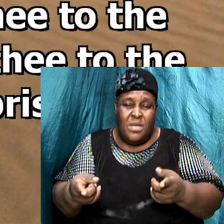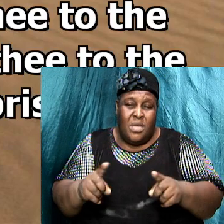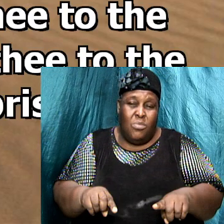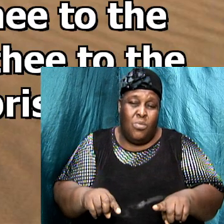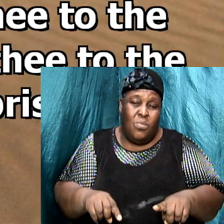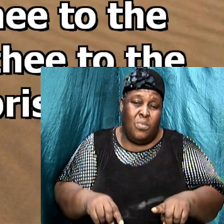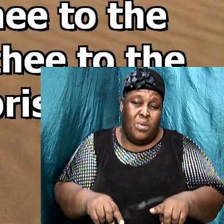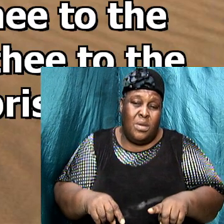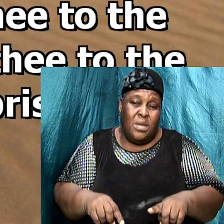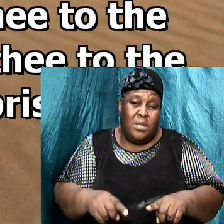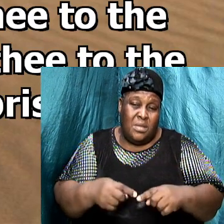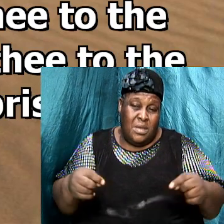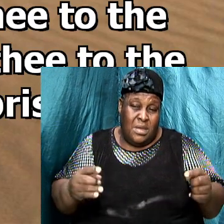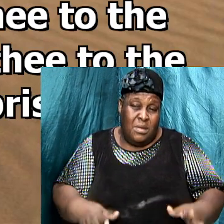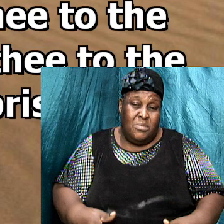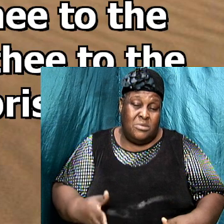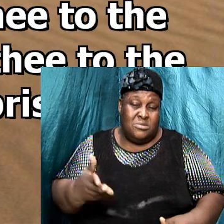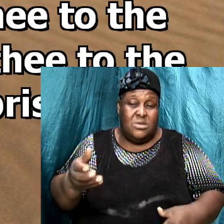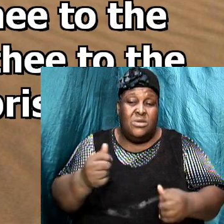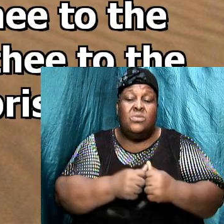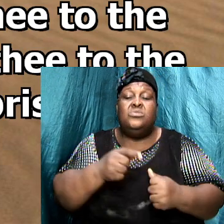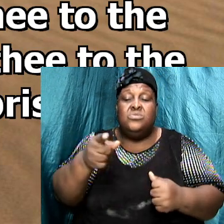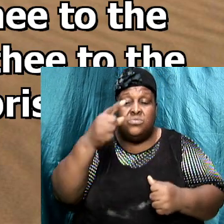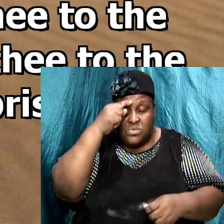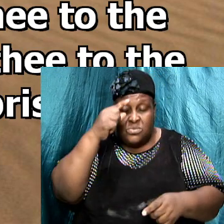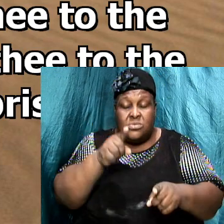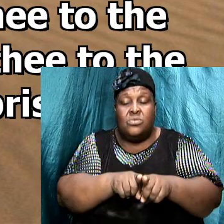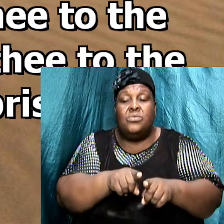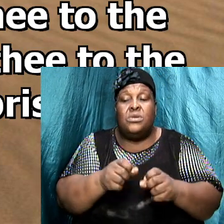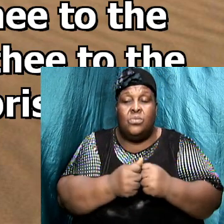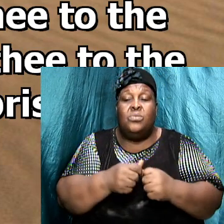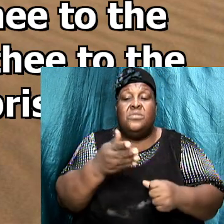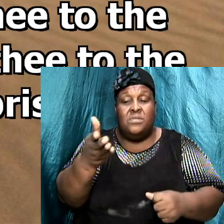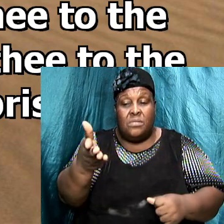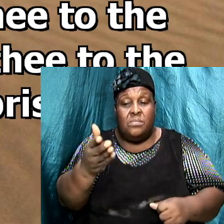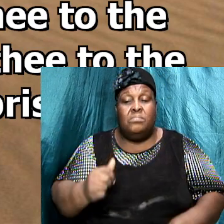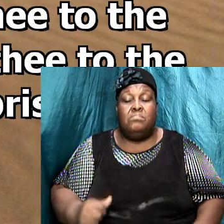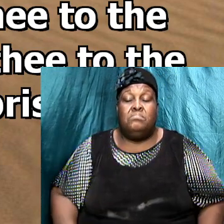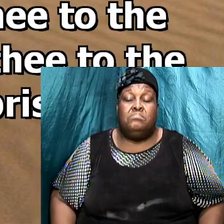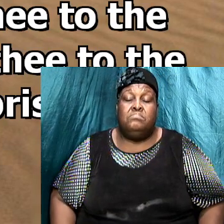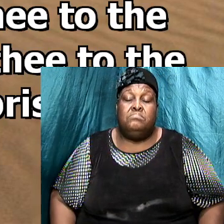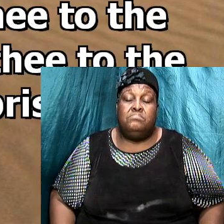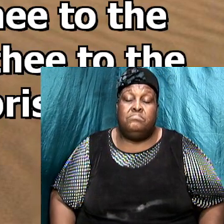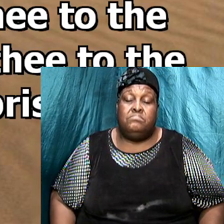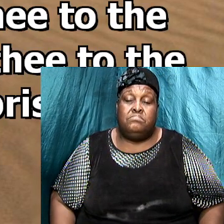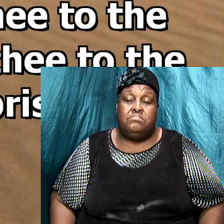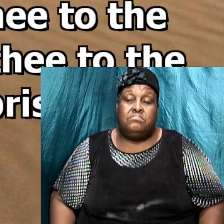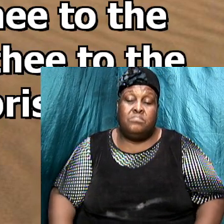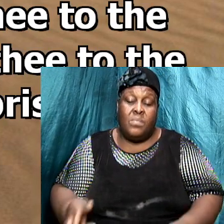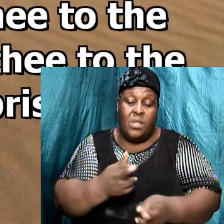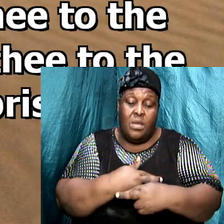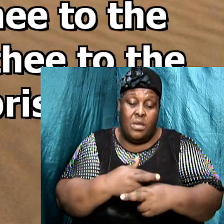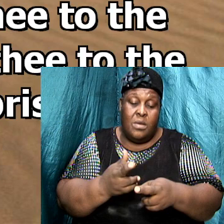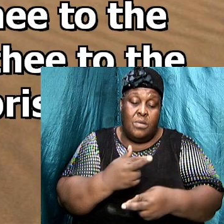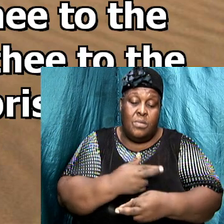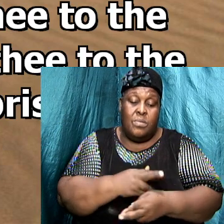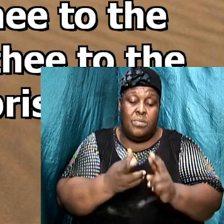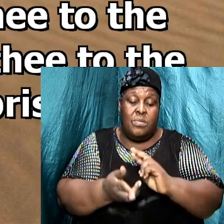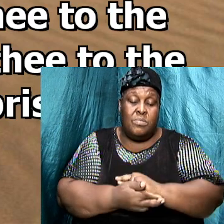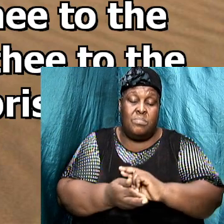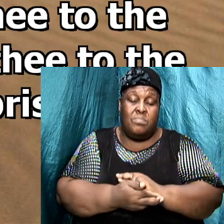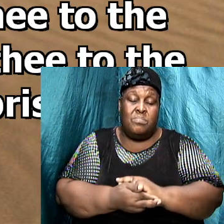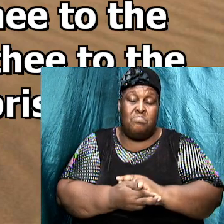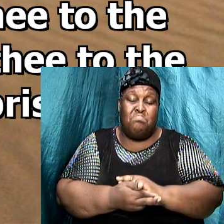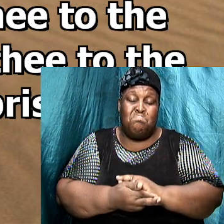you, agree with him. I want us to know that repentance is